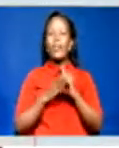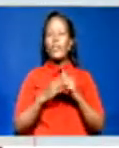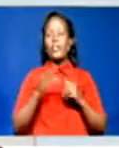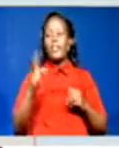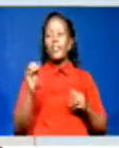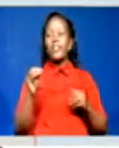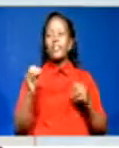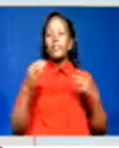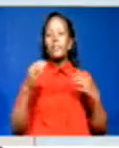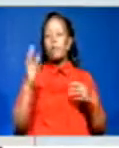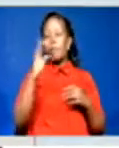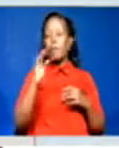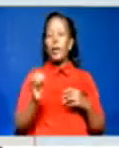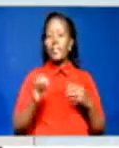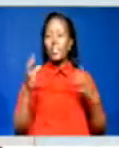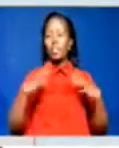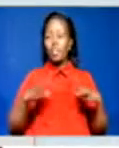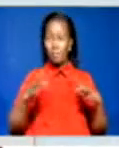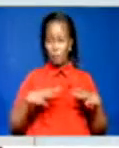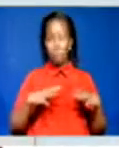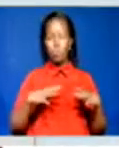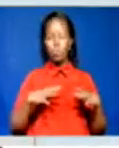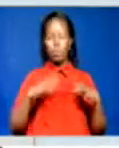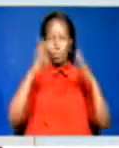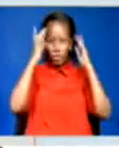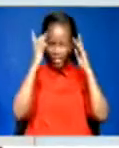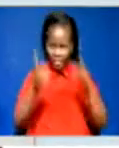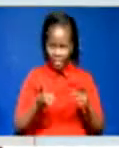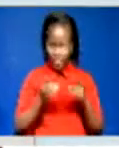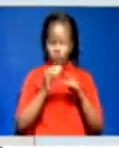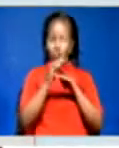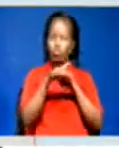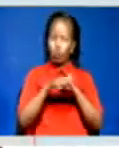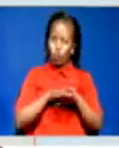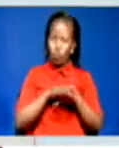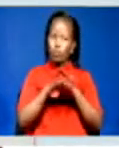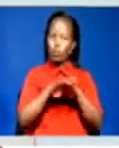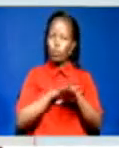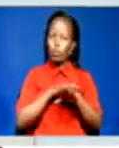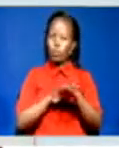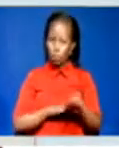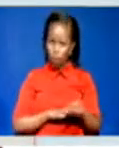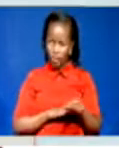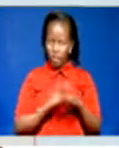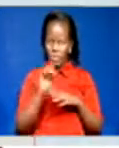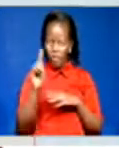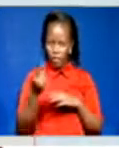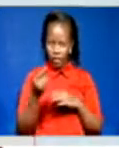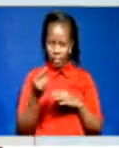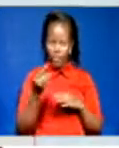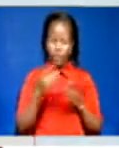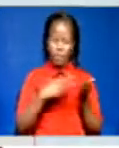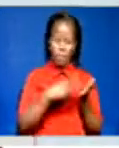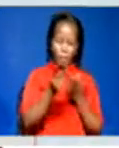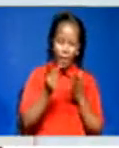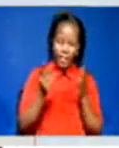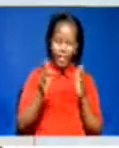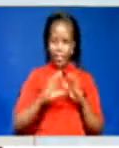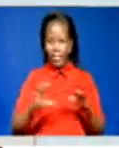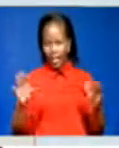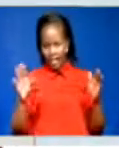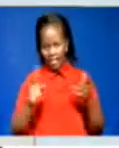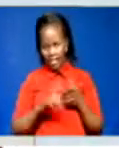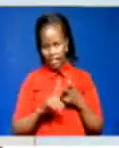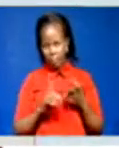opt to do what we call step-by-step development. They buy land, they do the foundation once they get some money per diem, over